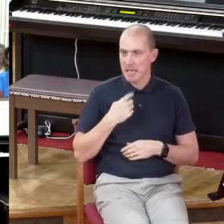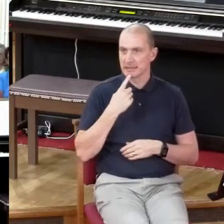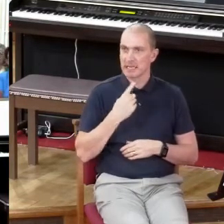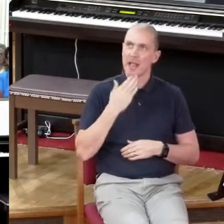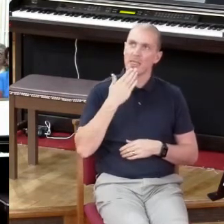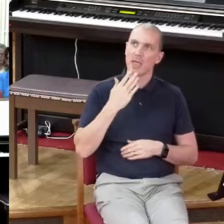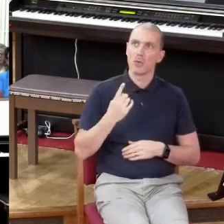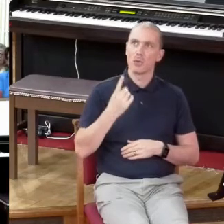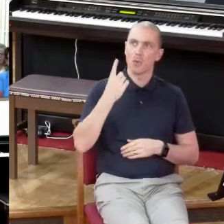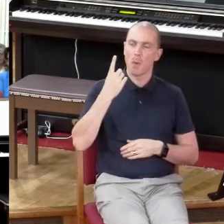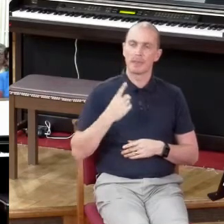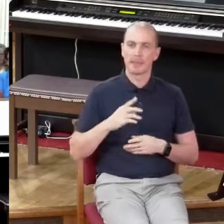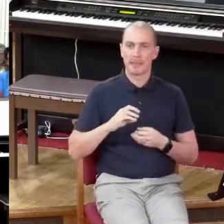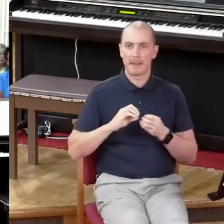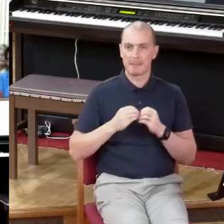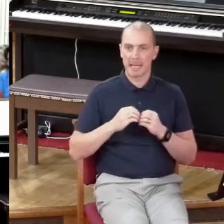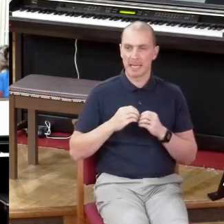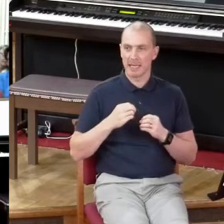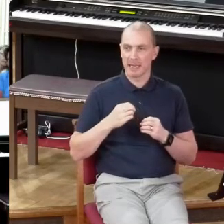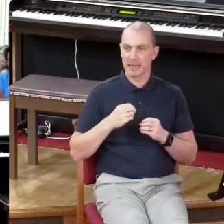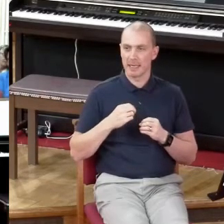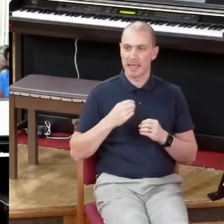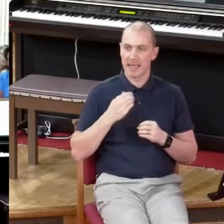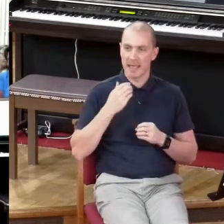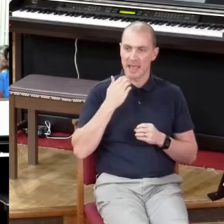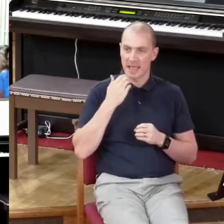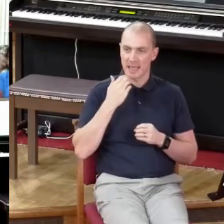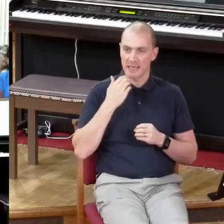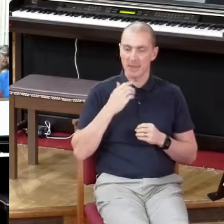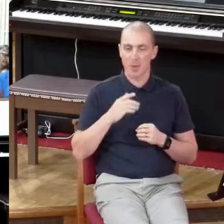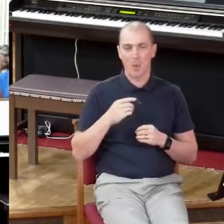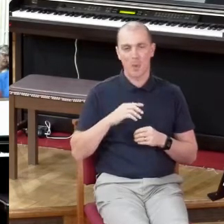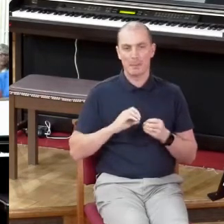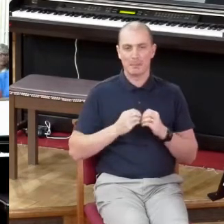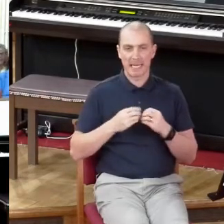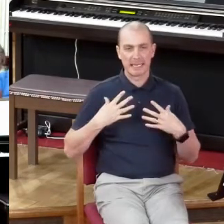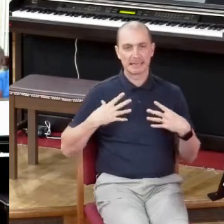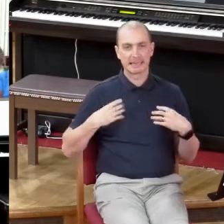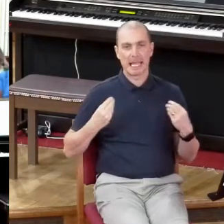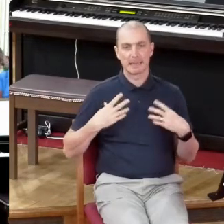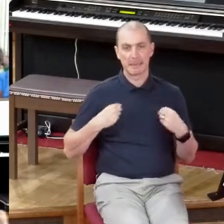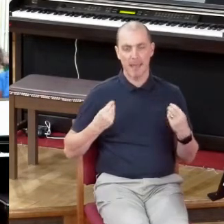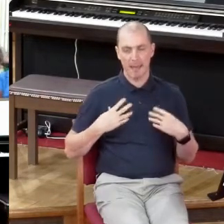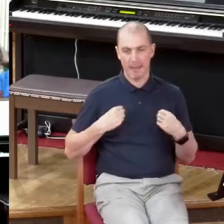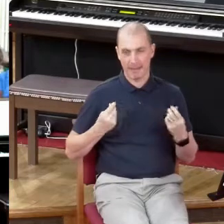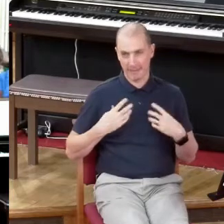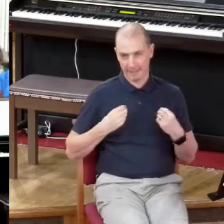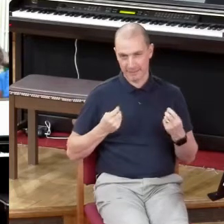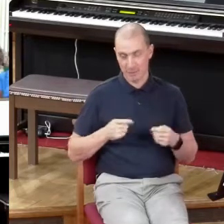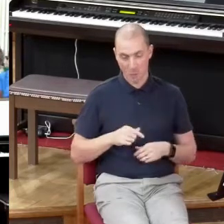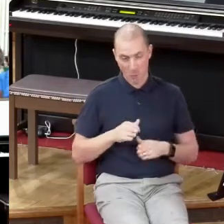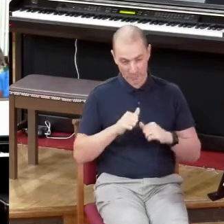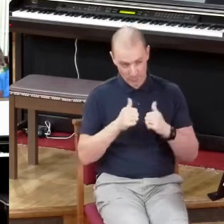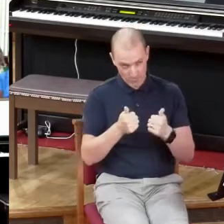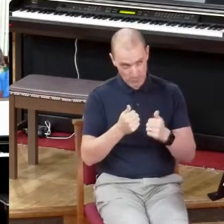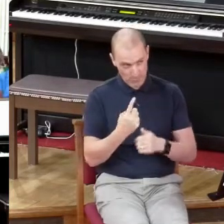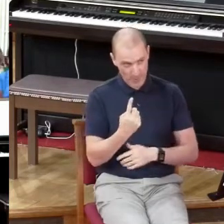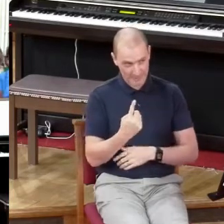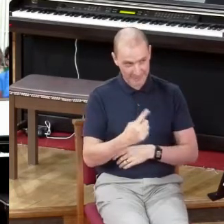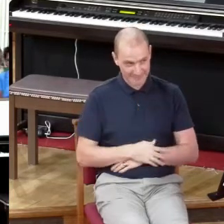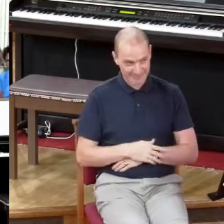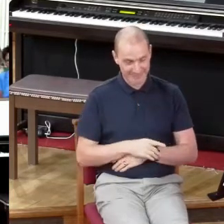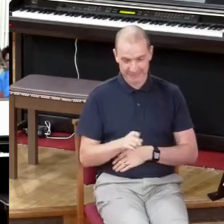God, for making teddy bears. For making teddy bears, yeah, that's a really good thing. Anything else? Thank